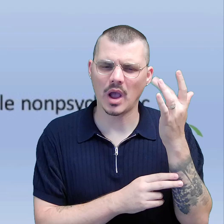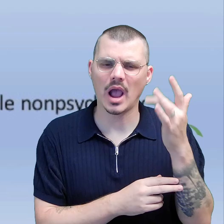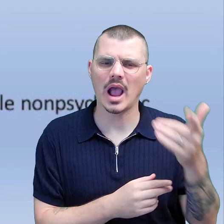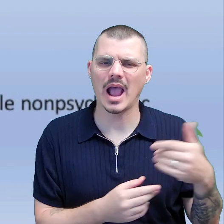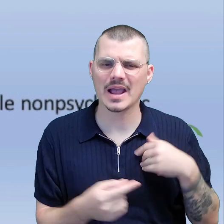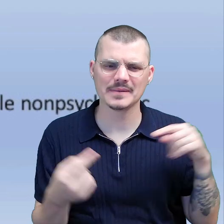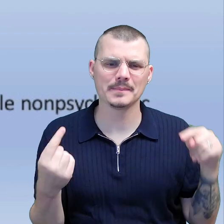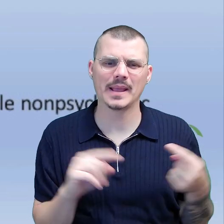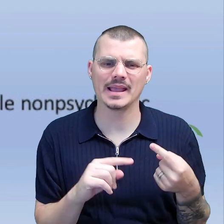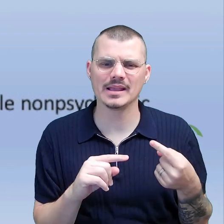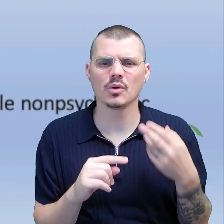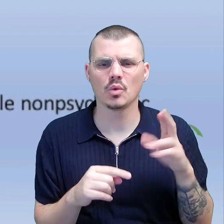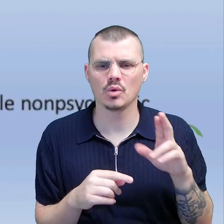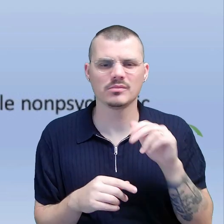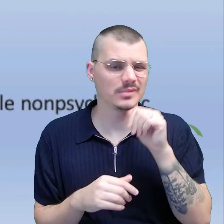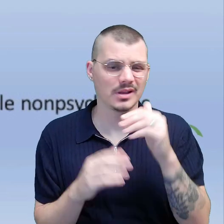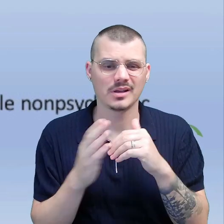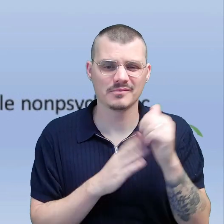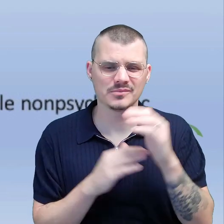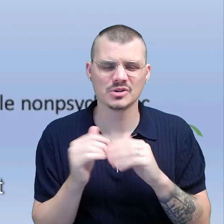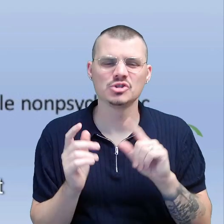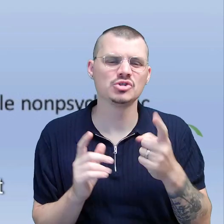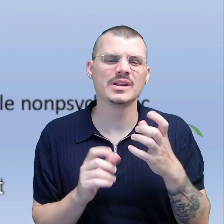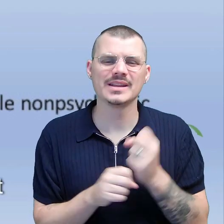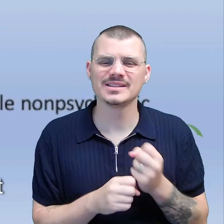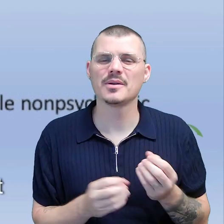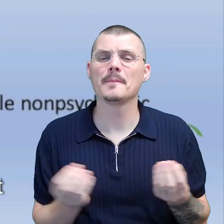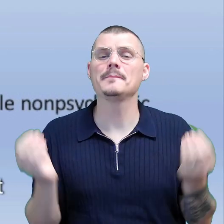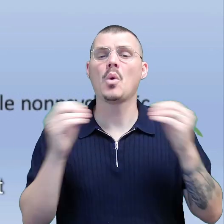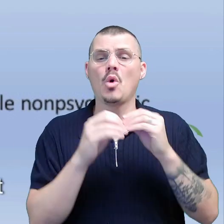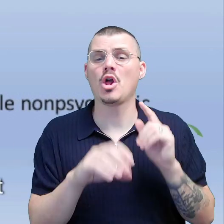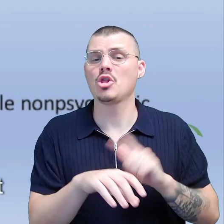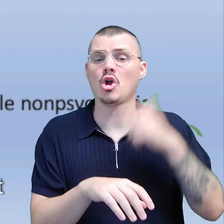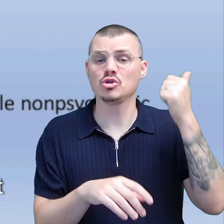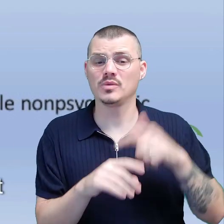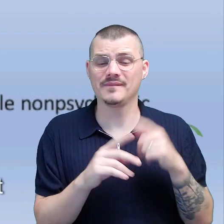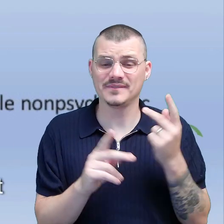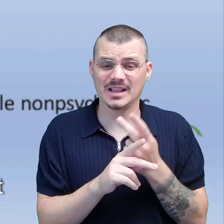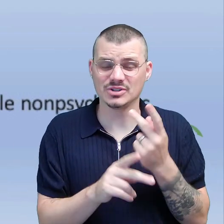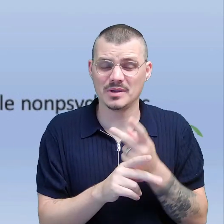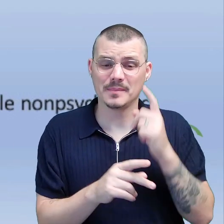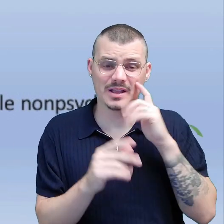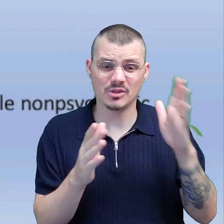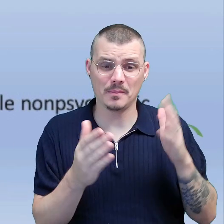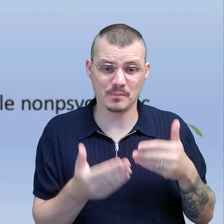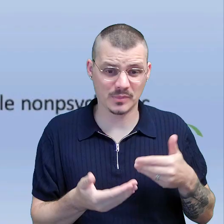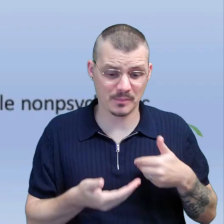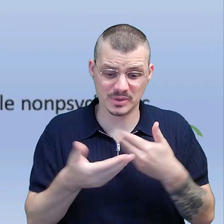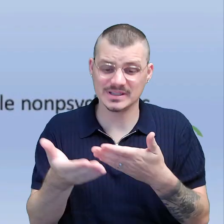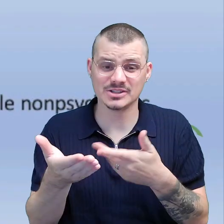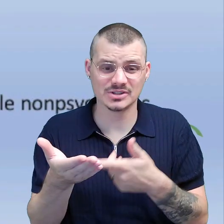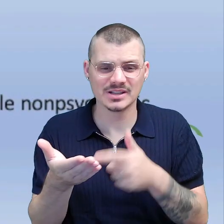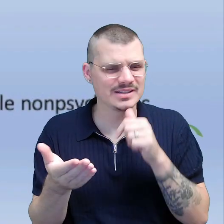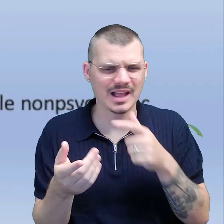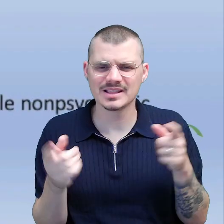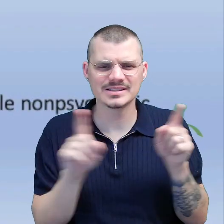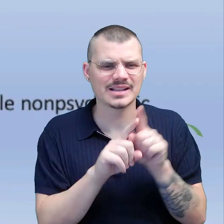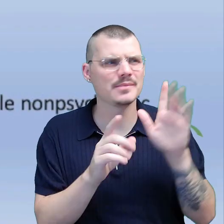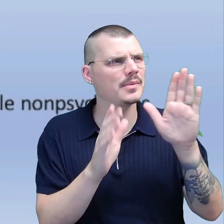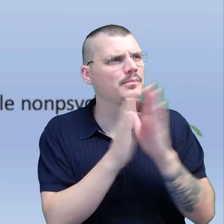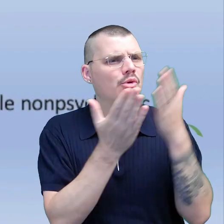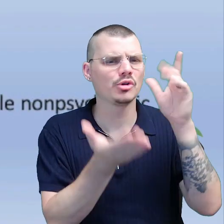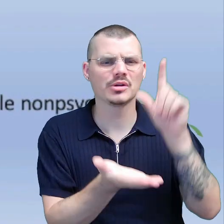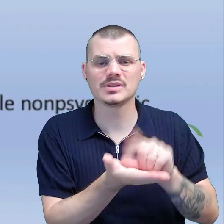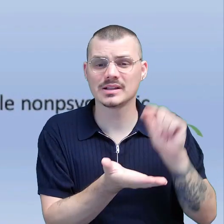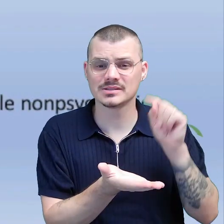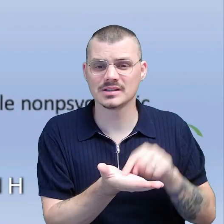the pain or discomfort. It just takes a lot longer to figure it out because the presentations are nothing like